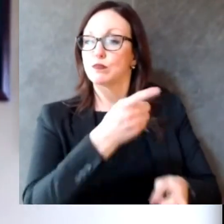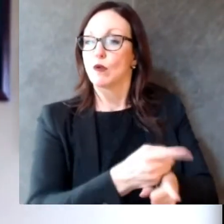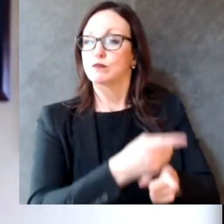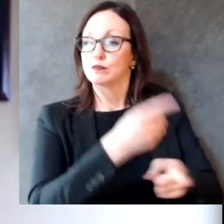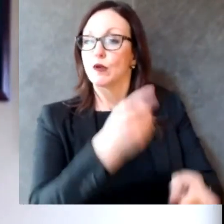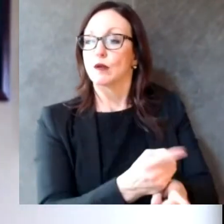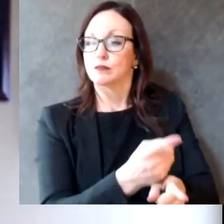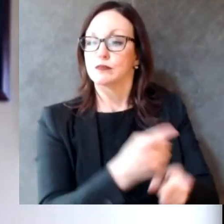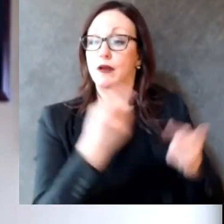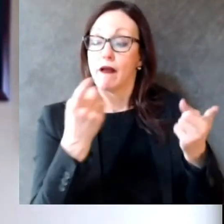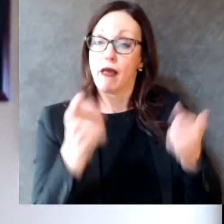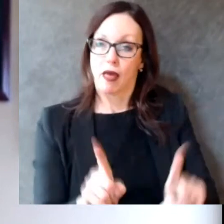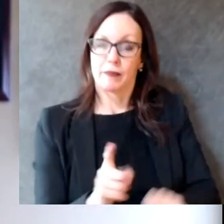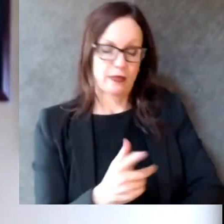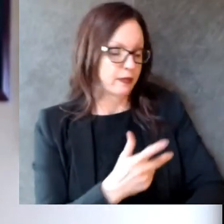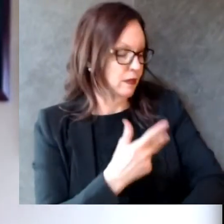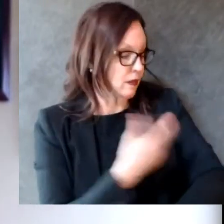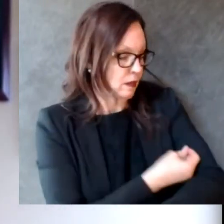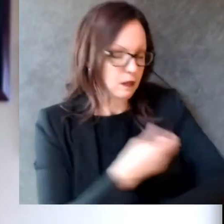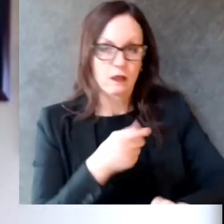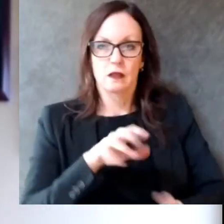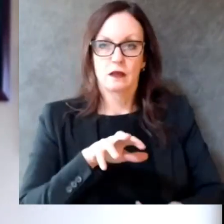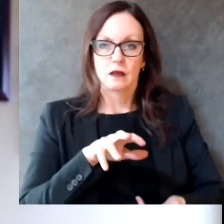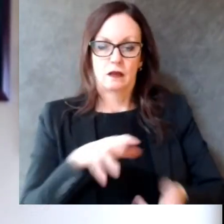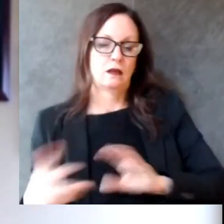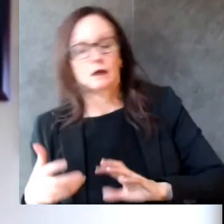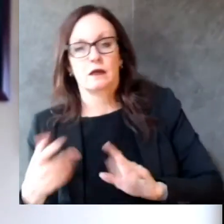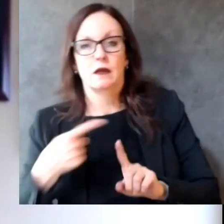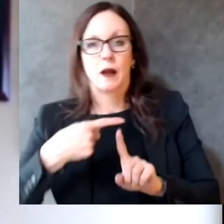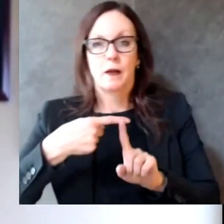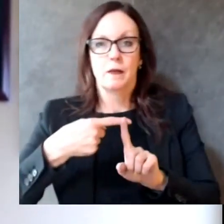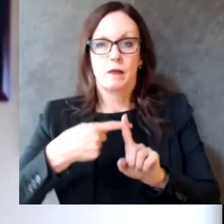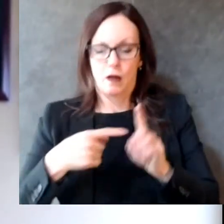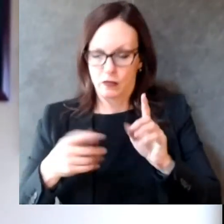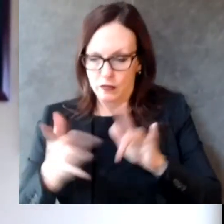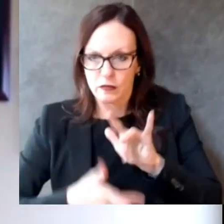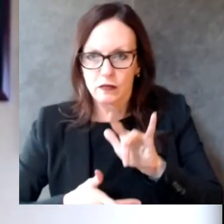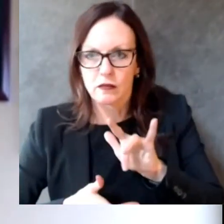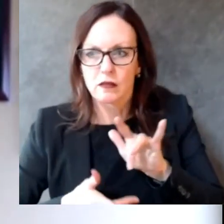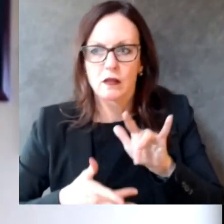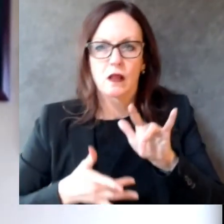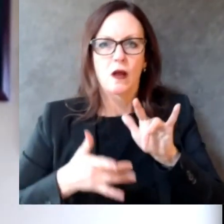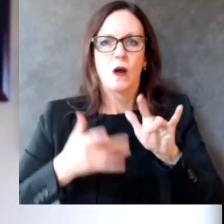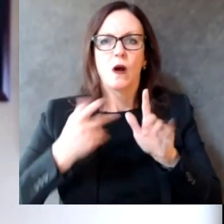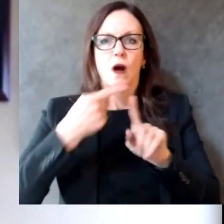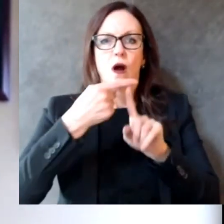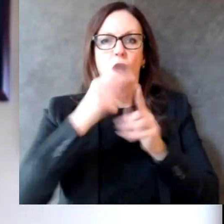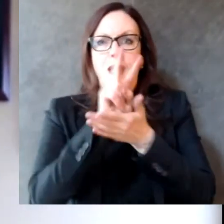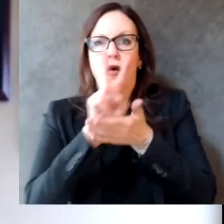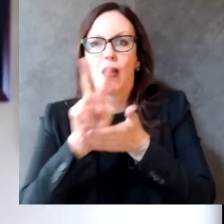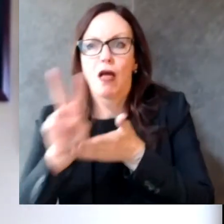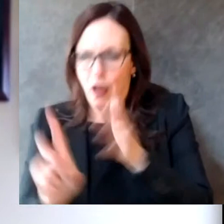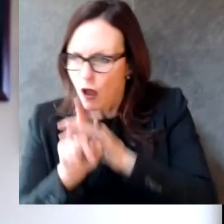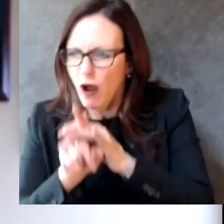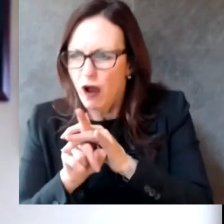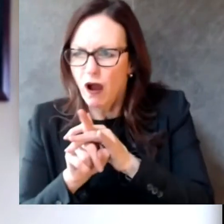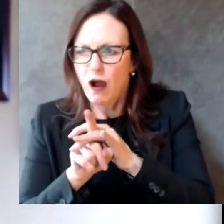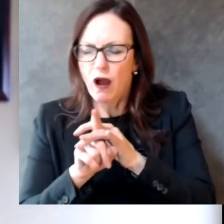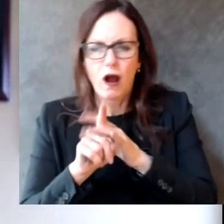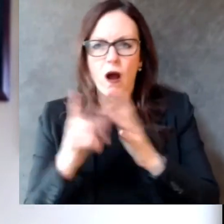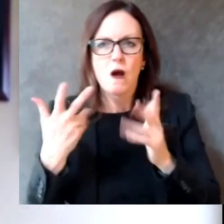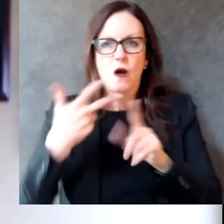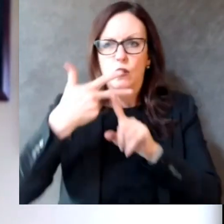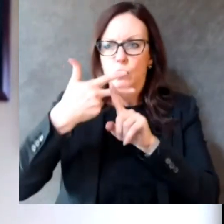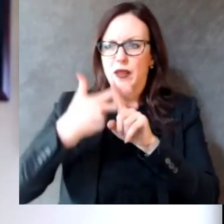to influence that. So the short answer is no, we don't have anything that would rise to the level of this is something that